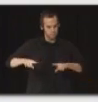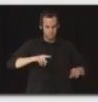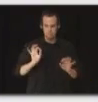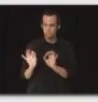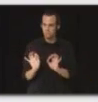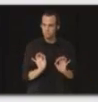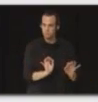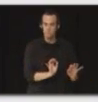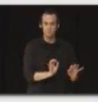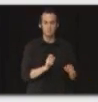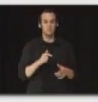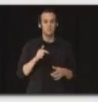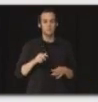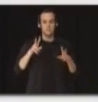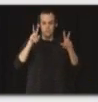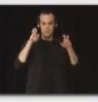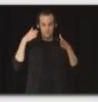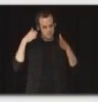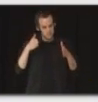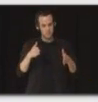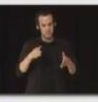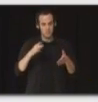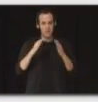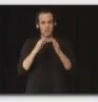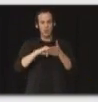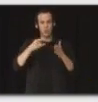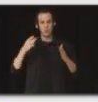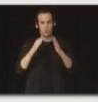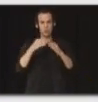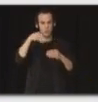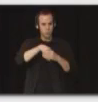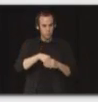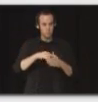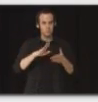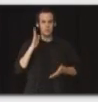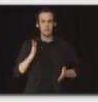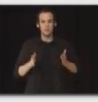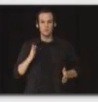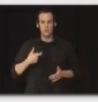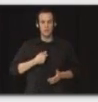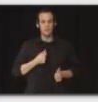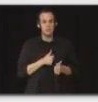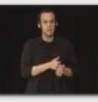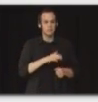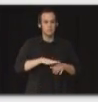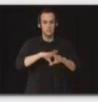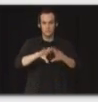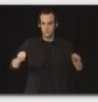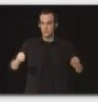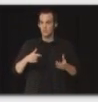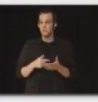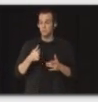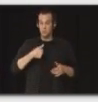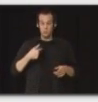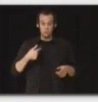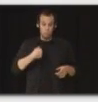the ONCE Foundation has organized this Congress on Domotic Robotics and Teleassistance for All. We, as a foundation, have